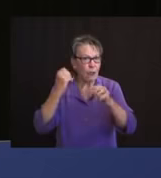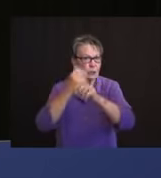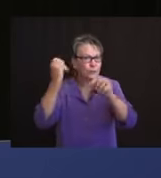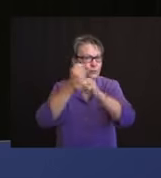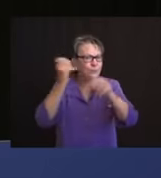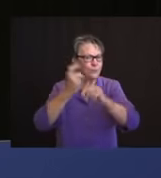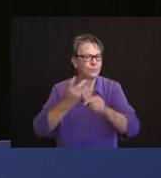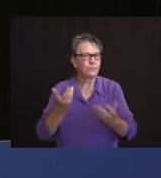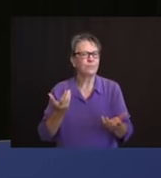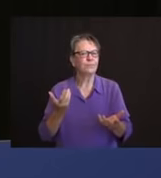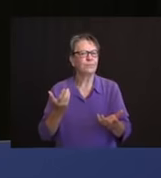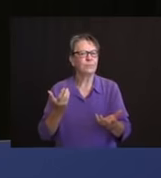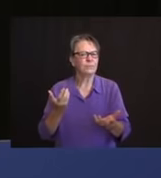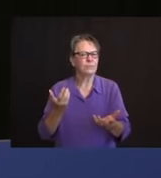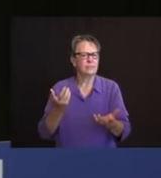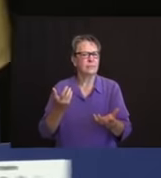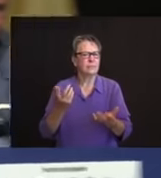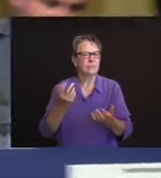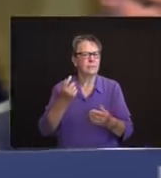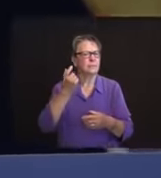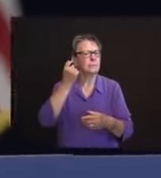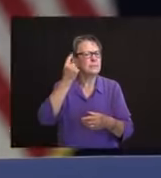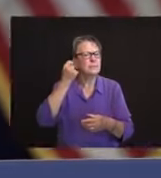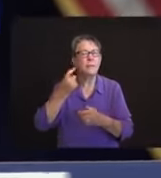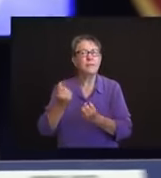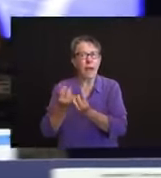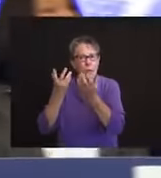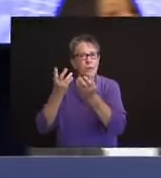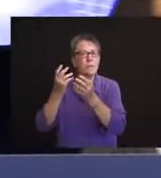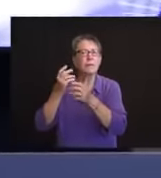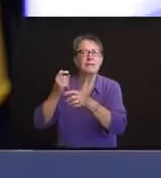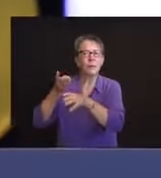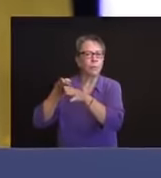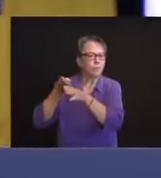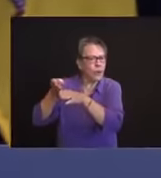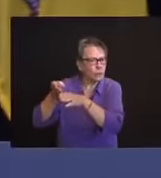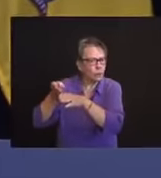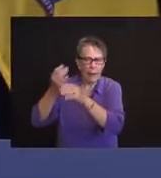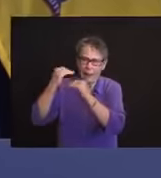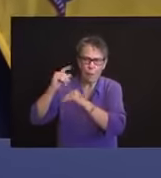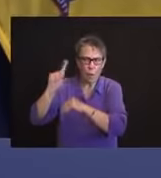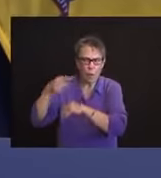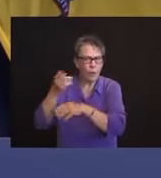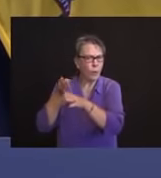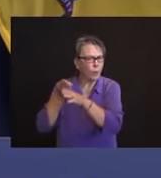professionals. Thanks, Gov. Terry, please take that M80 away from Jared over there.